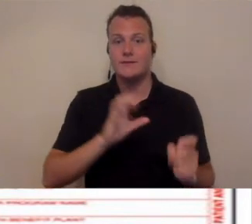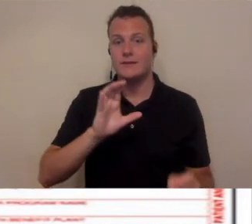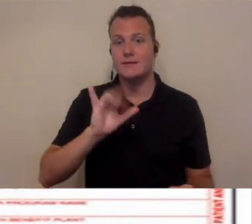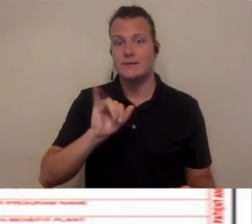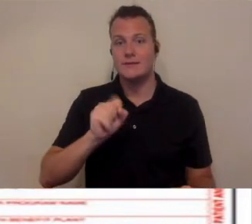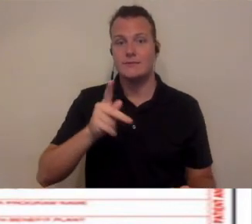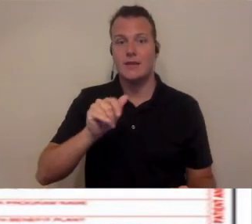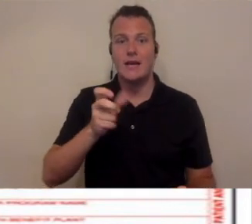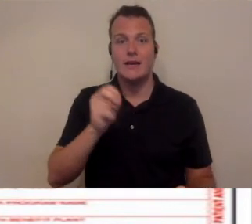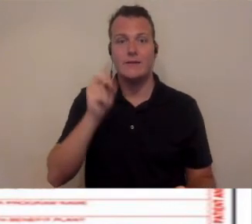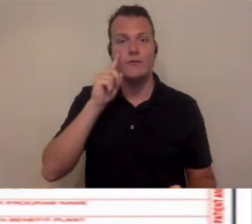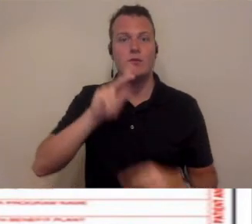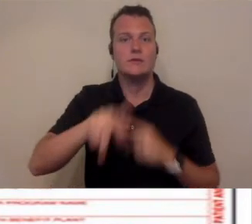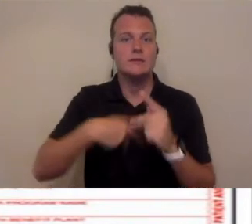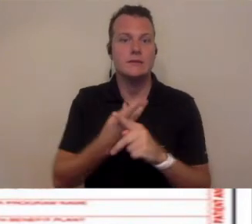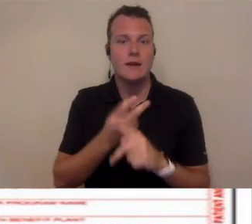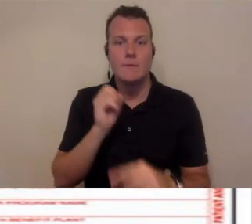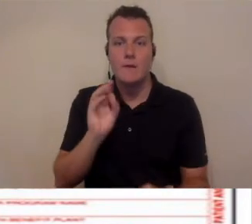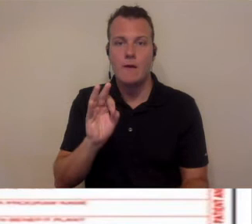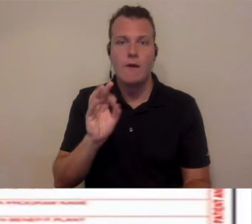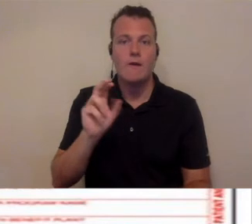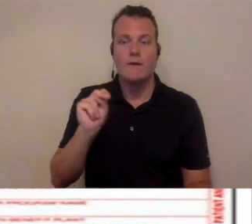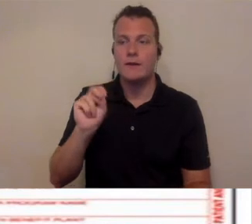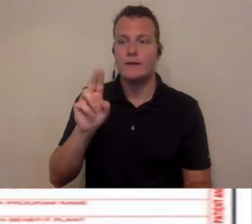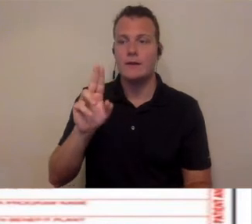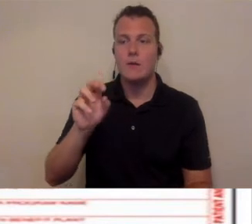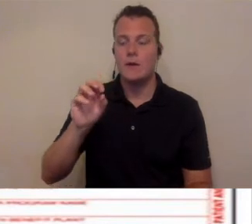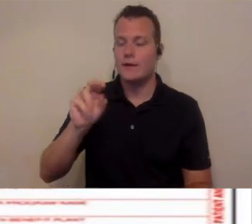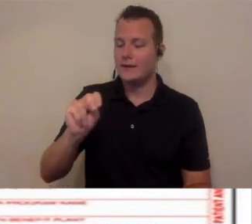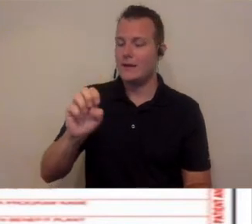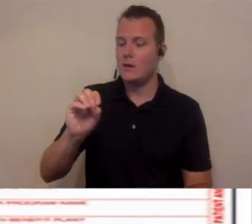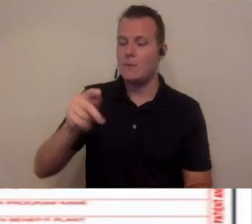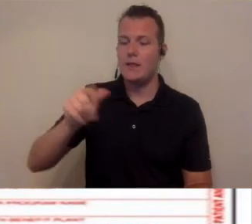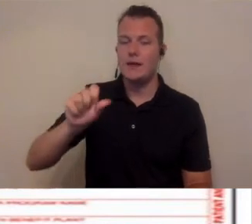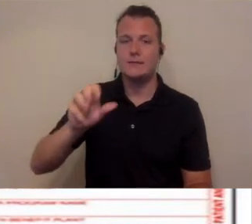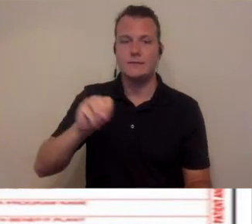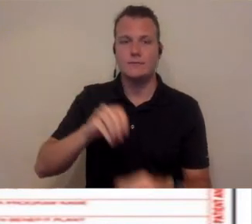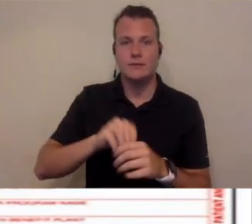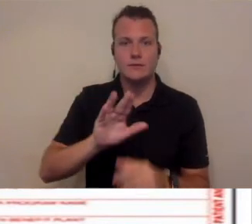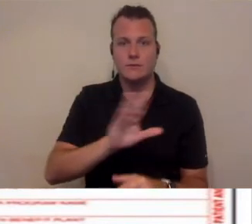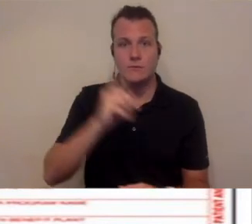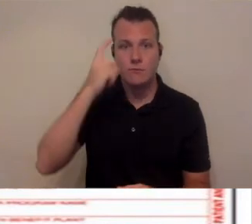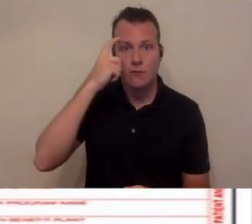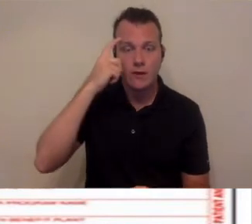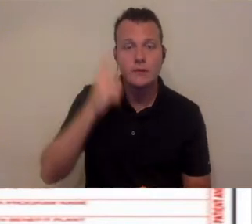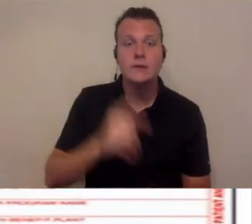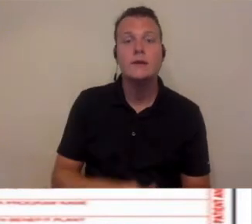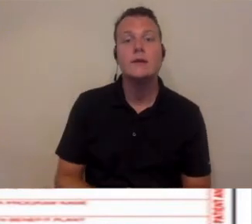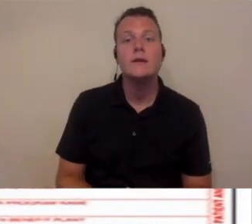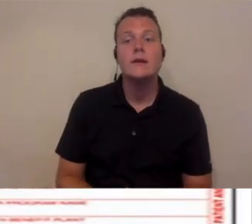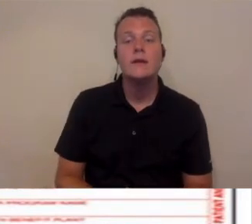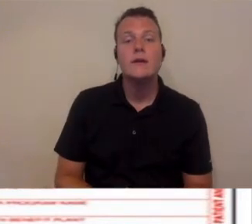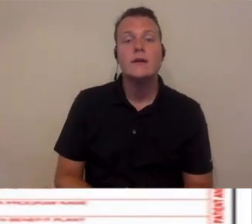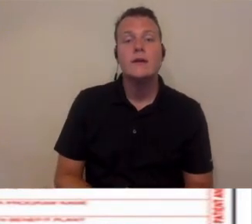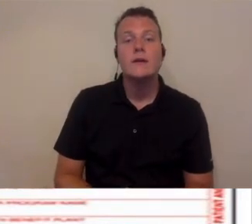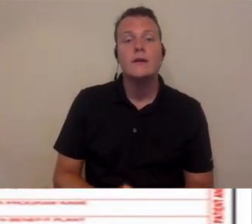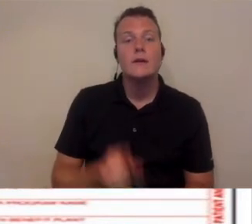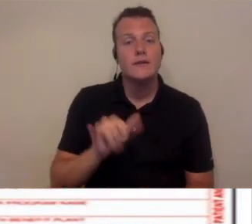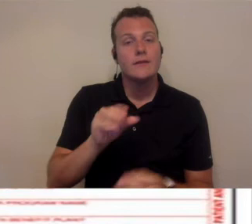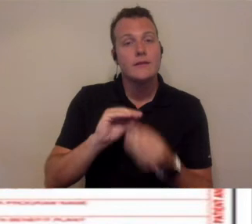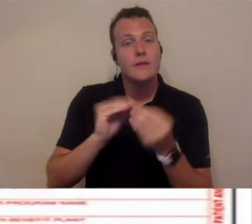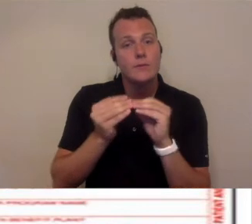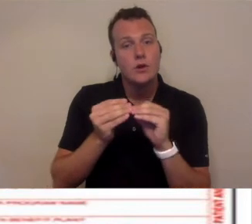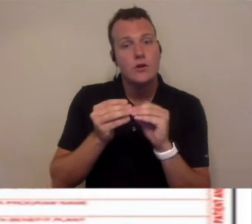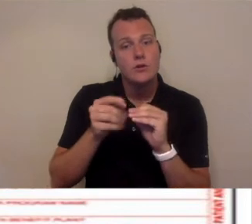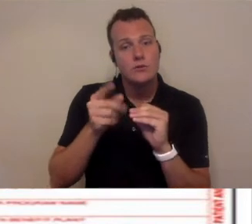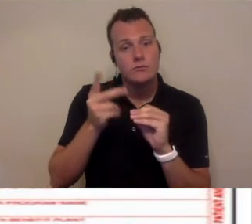for some type of a neoplasm in the brain. So the corresponding number that you